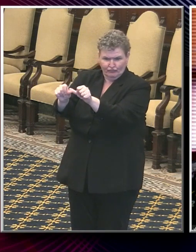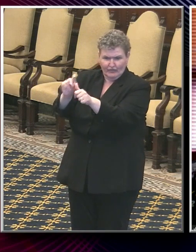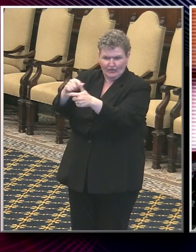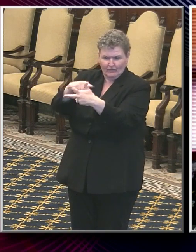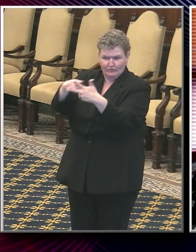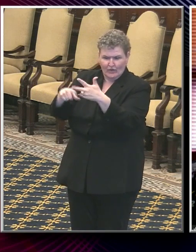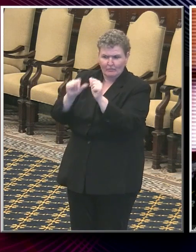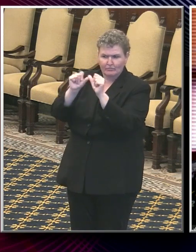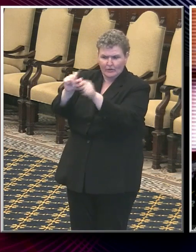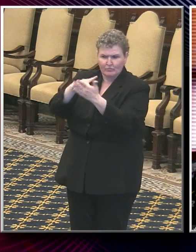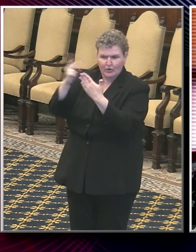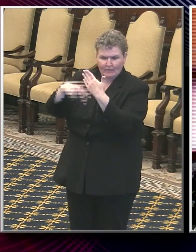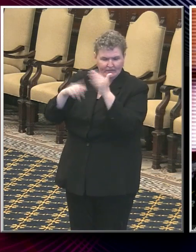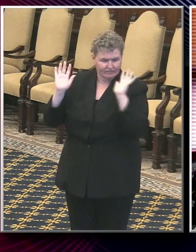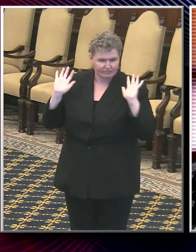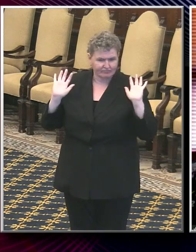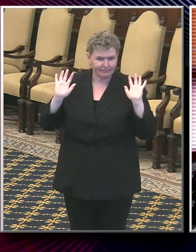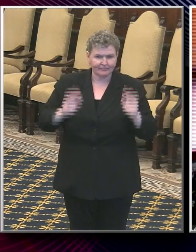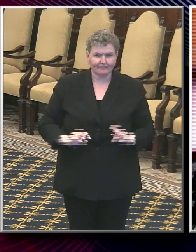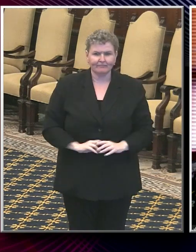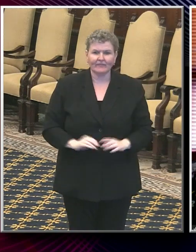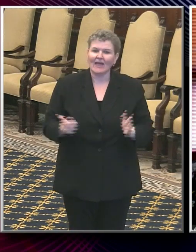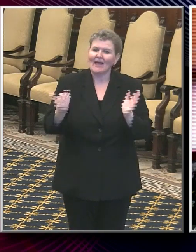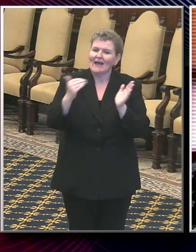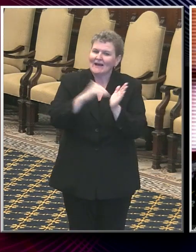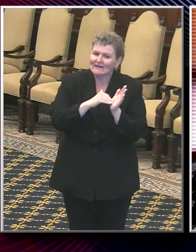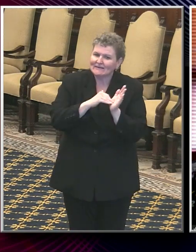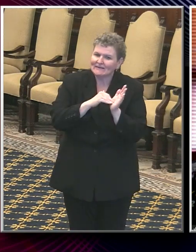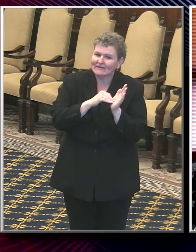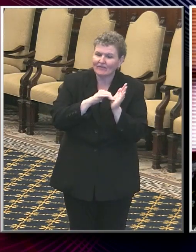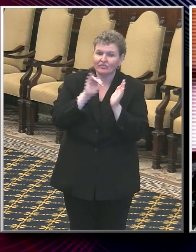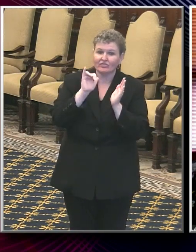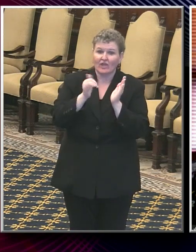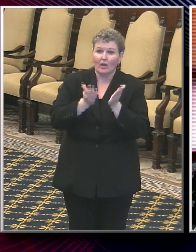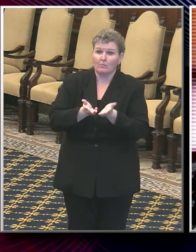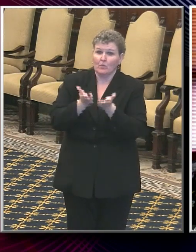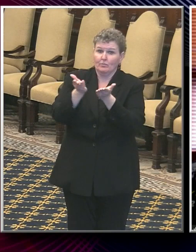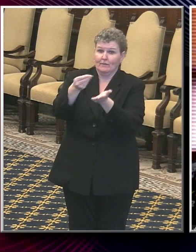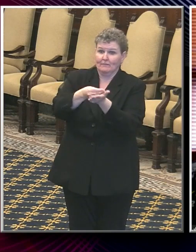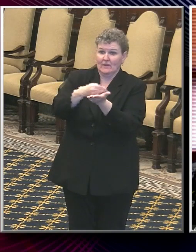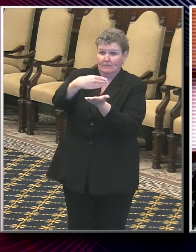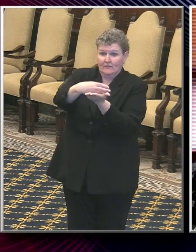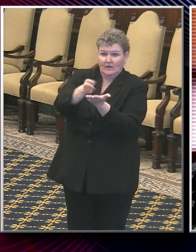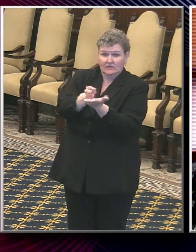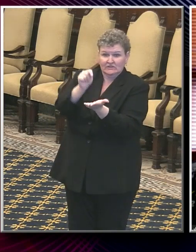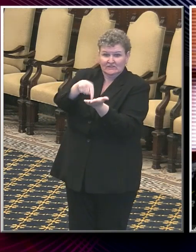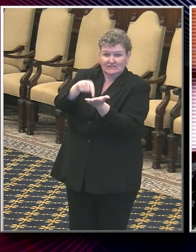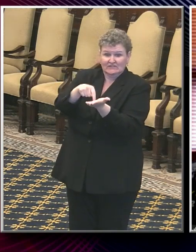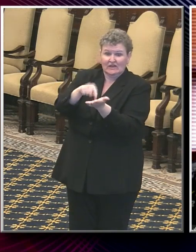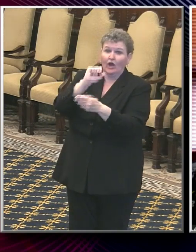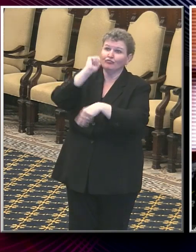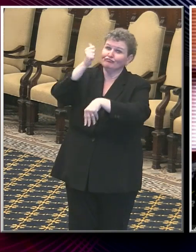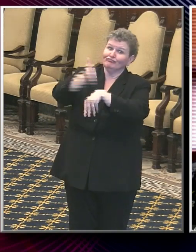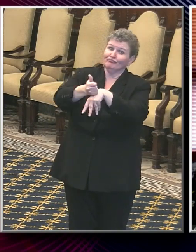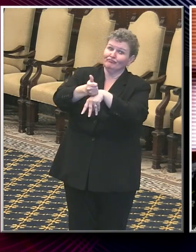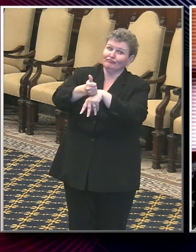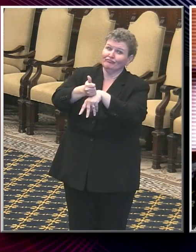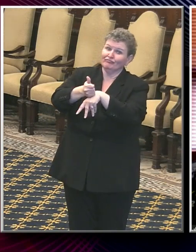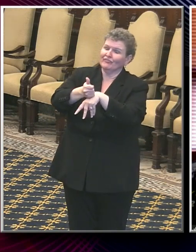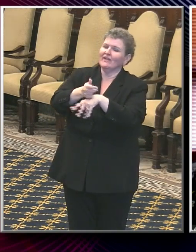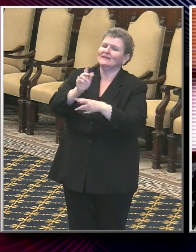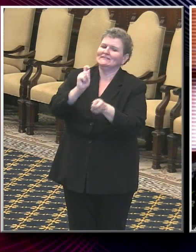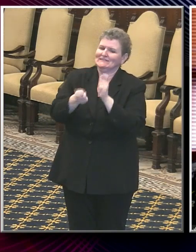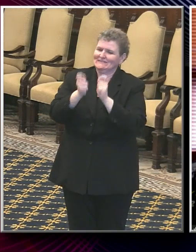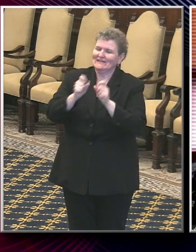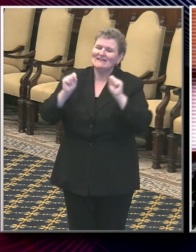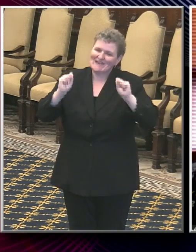And again, the proposed budget is a living document that can be changed if people want to change it. This is